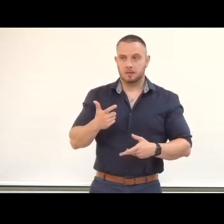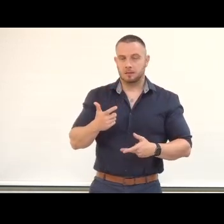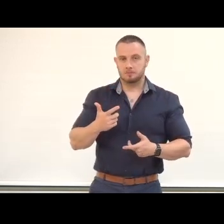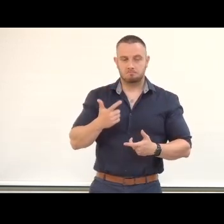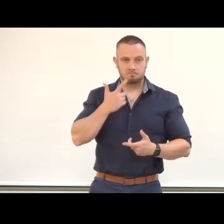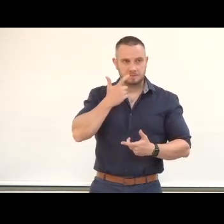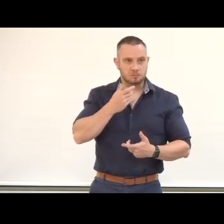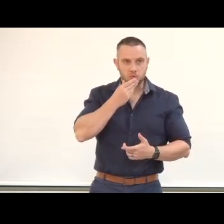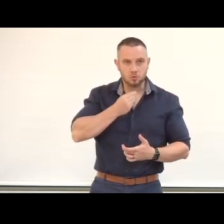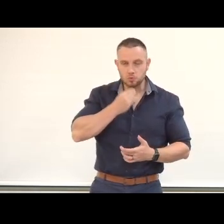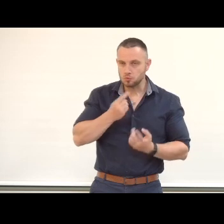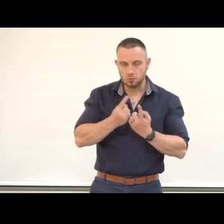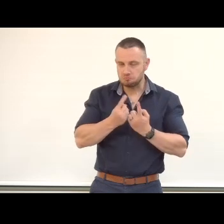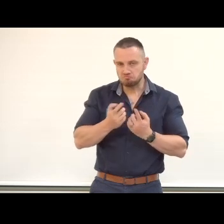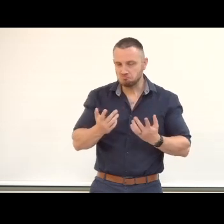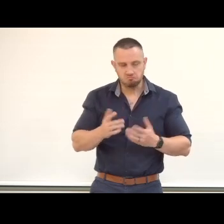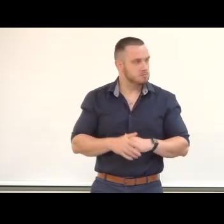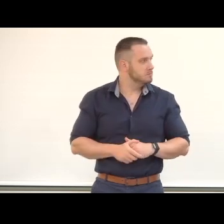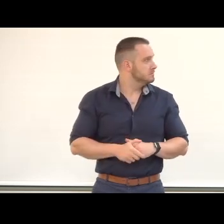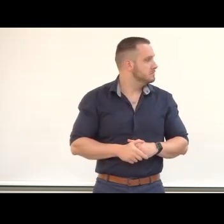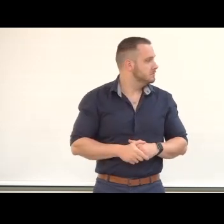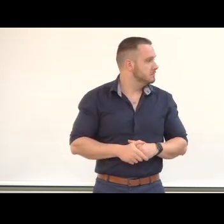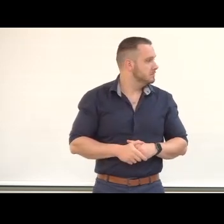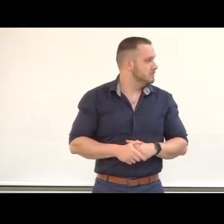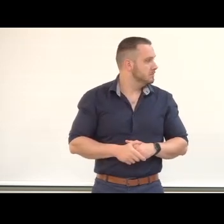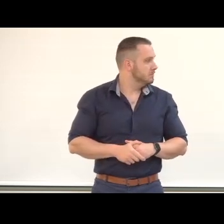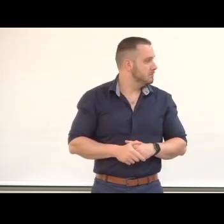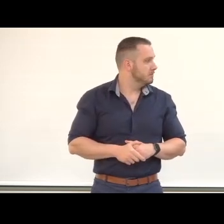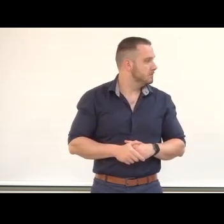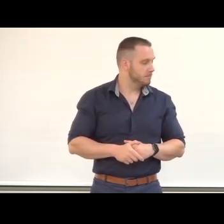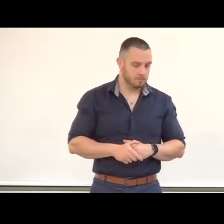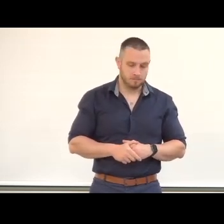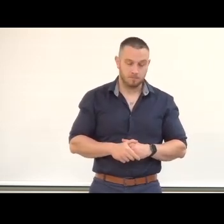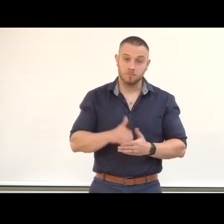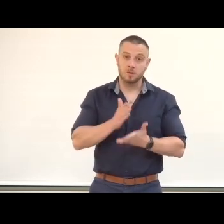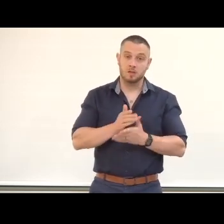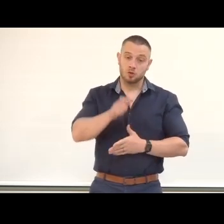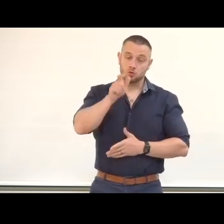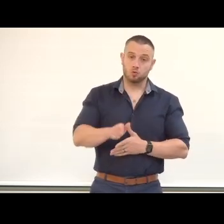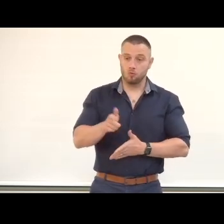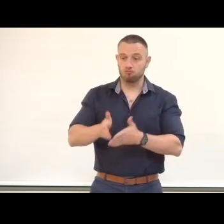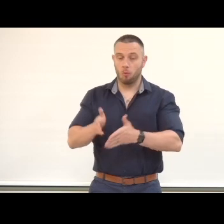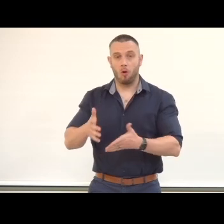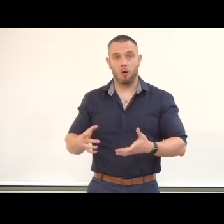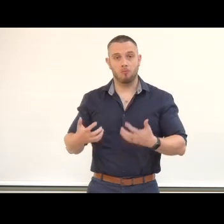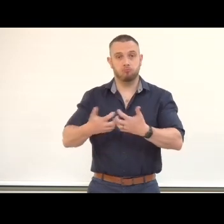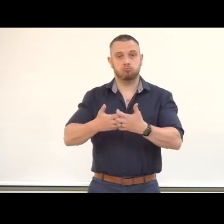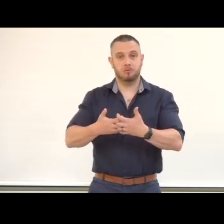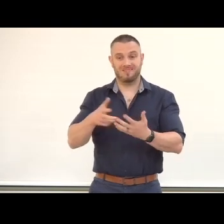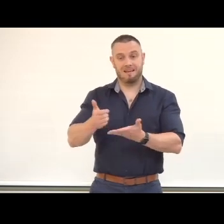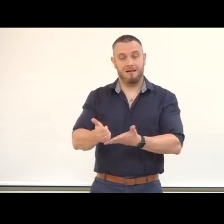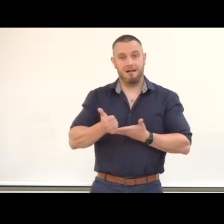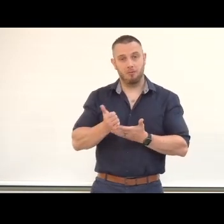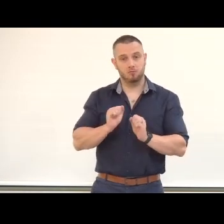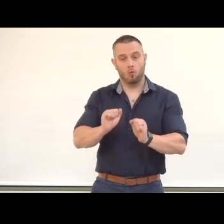spectrometer for something like this. Exactly. Basically, human-robotic interaction that they help you with the